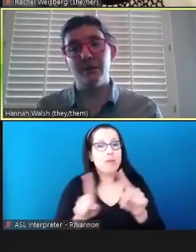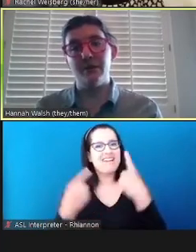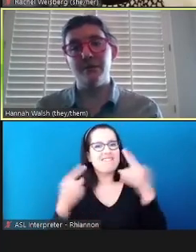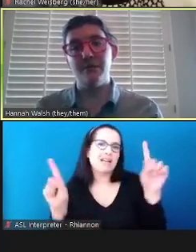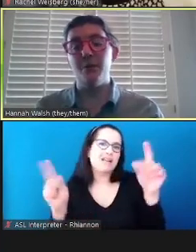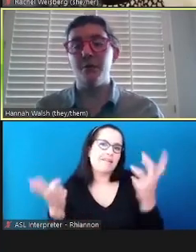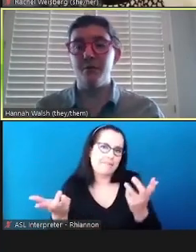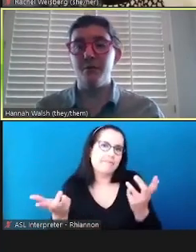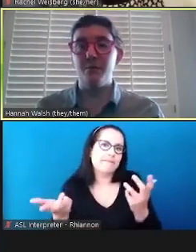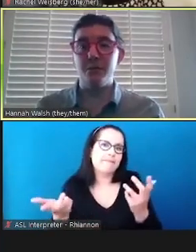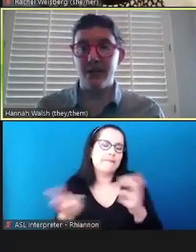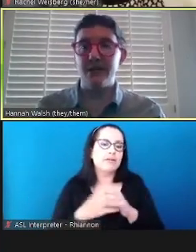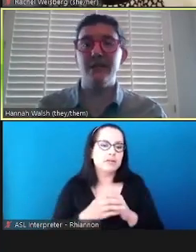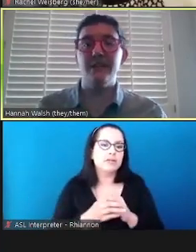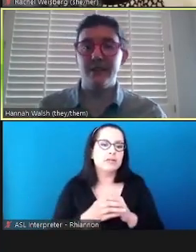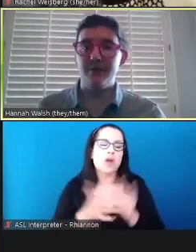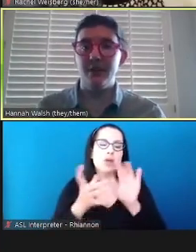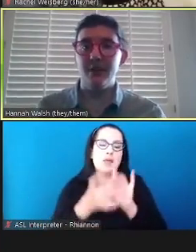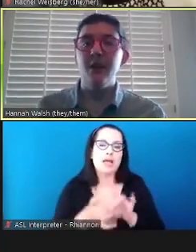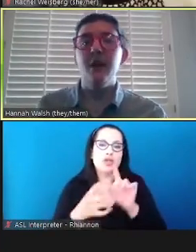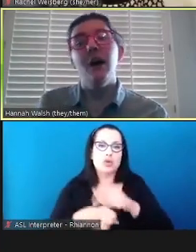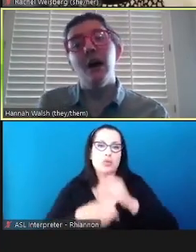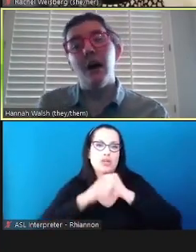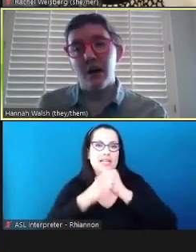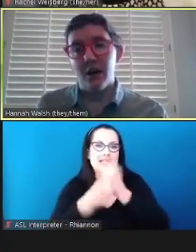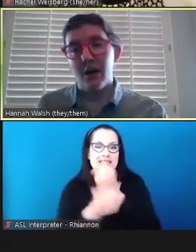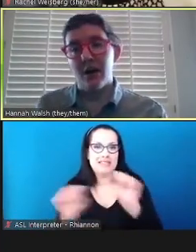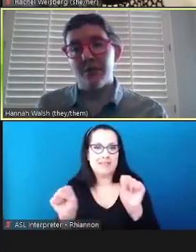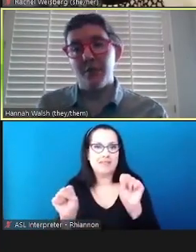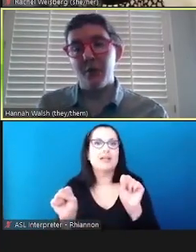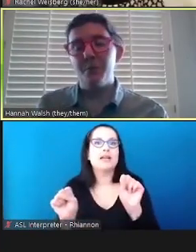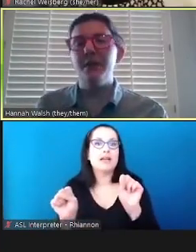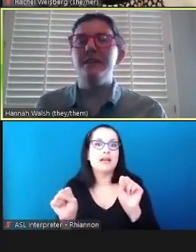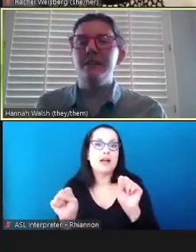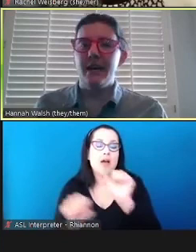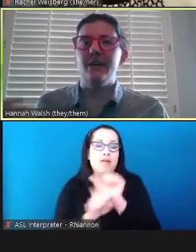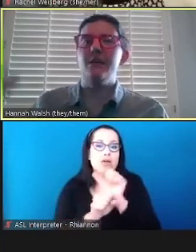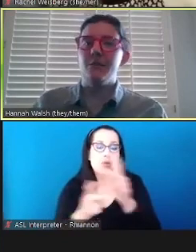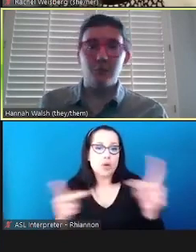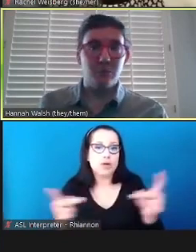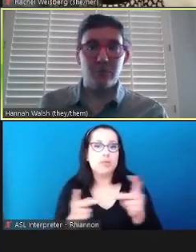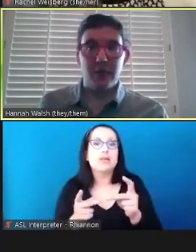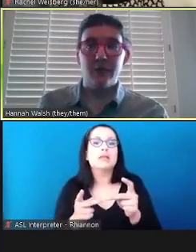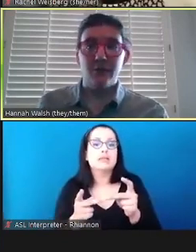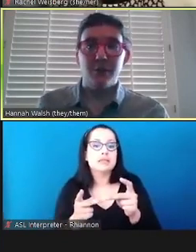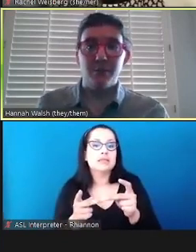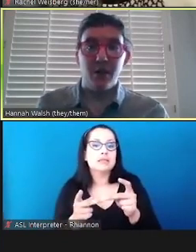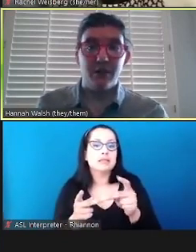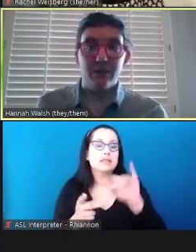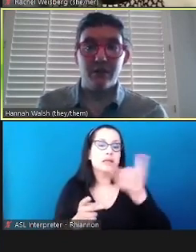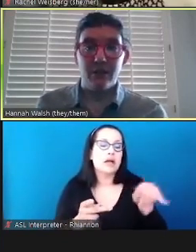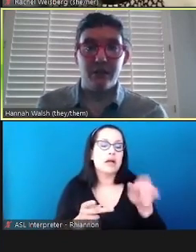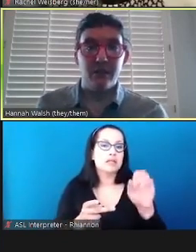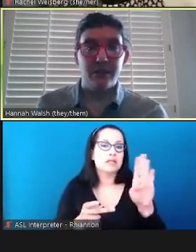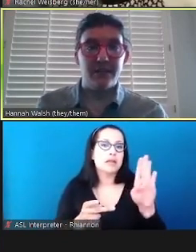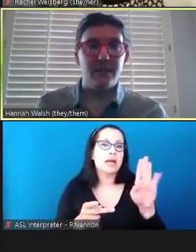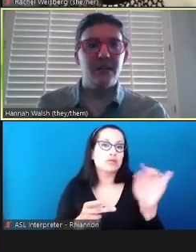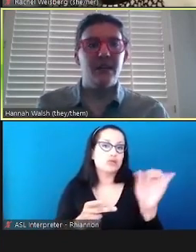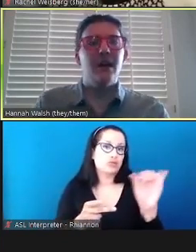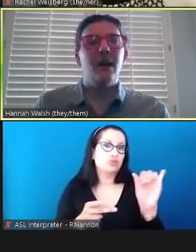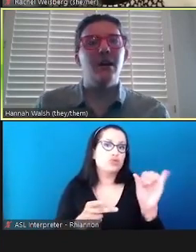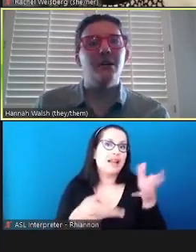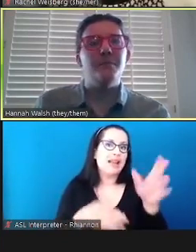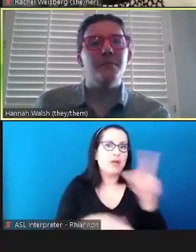terms of protecting the safety of the workplace and letting Jacob not get